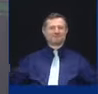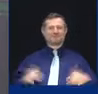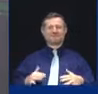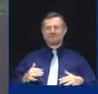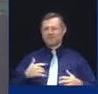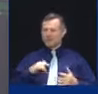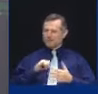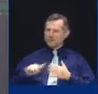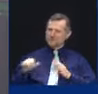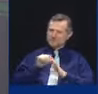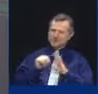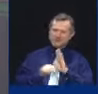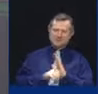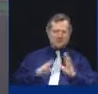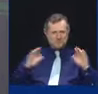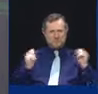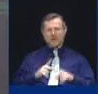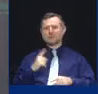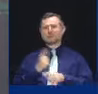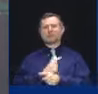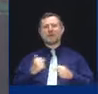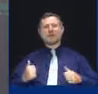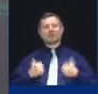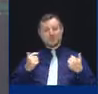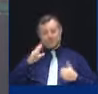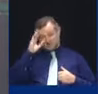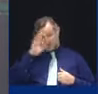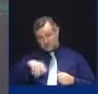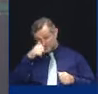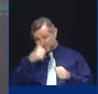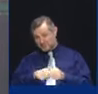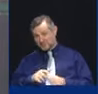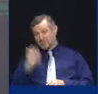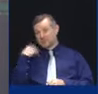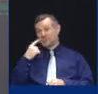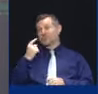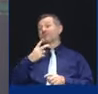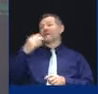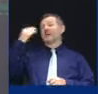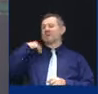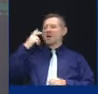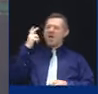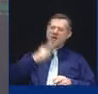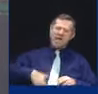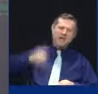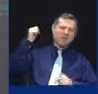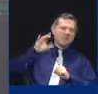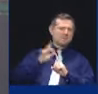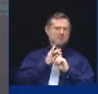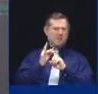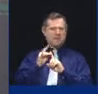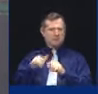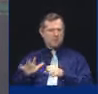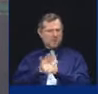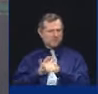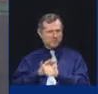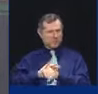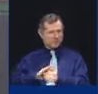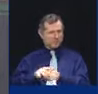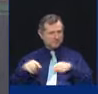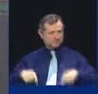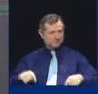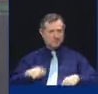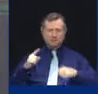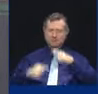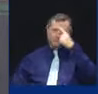State that went from the highest infection rate on the globe with COVID to today where we have